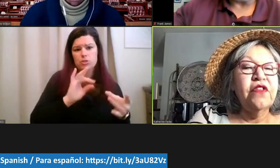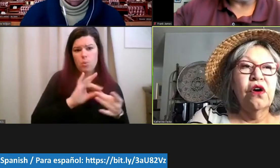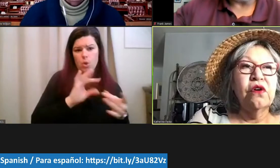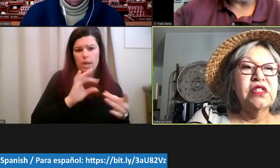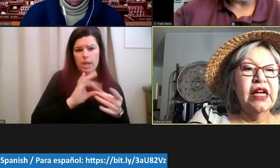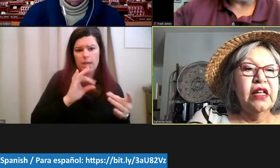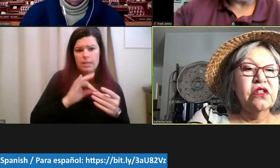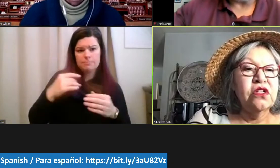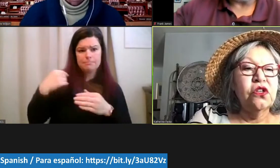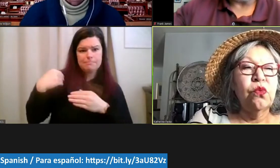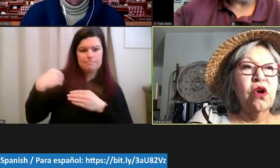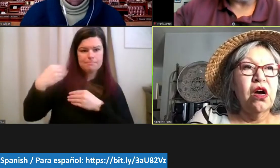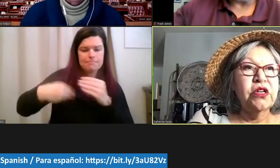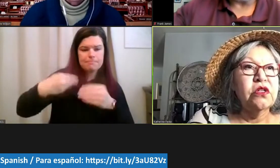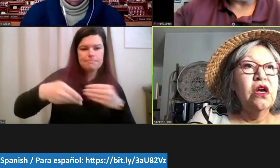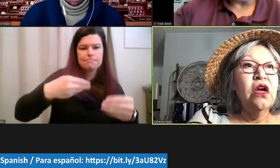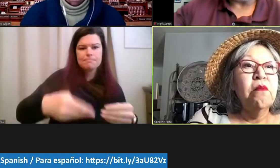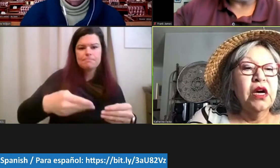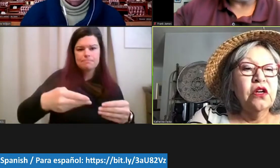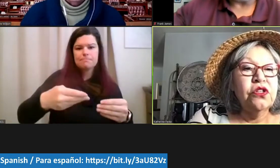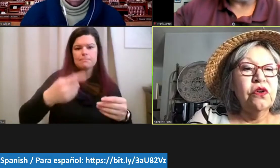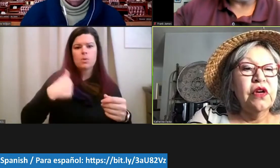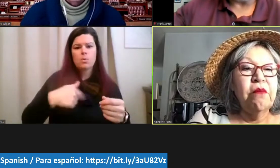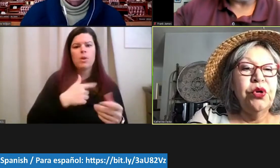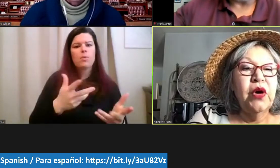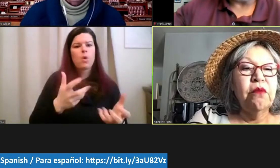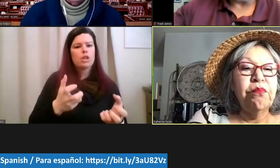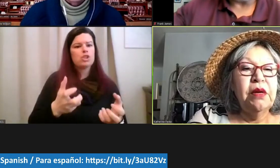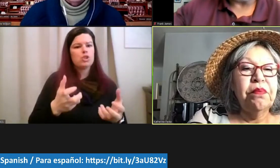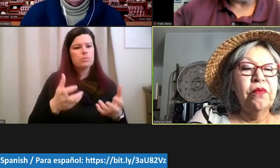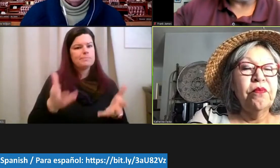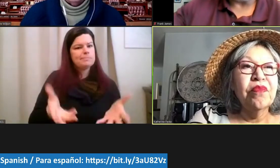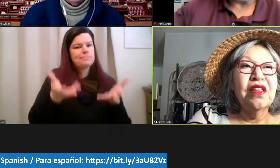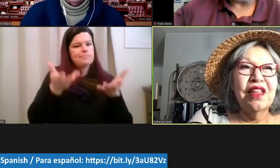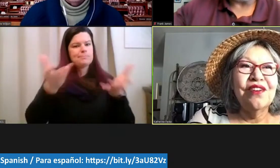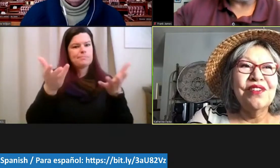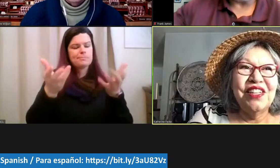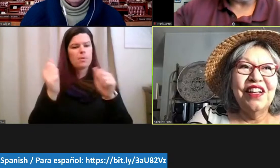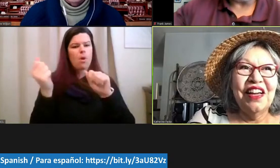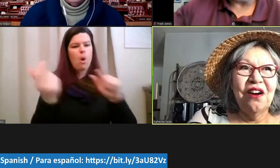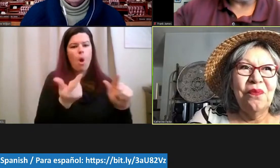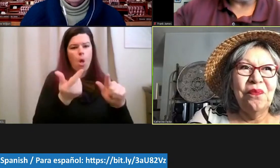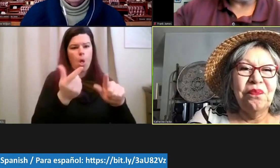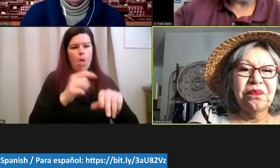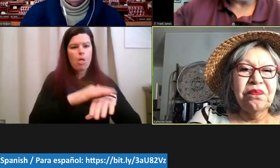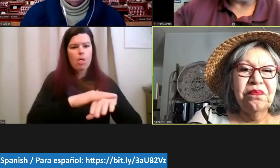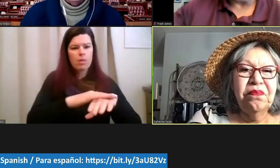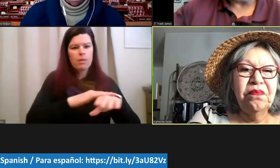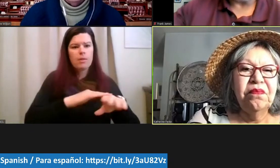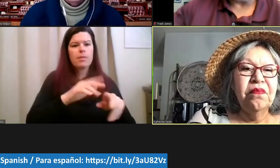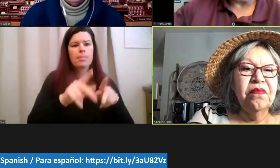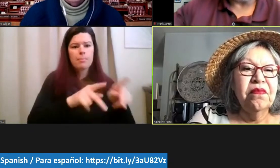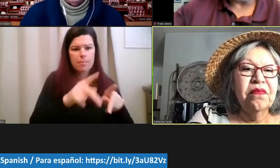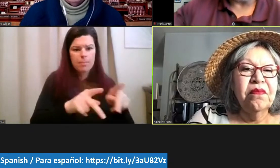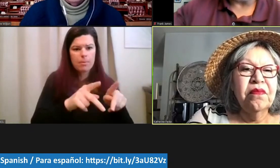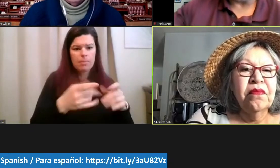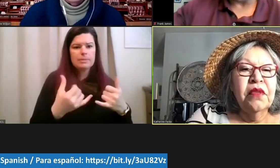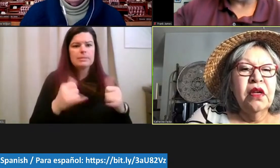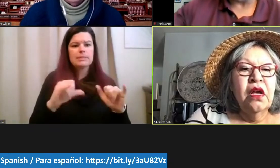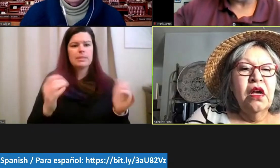Spirit of the Coast Salish, Duwamish, Muckleshoot, and Puyallup people that are still here.